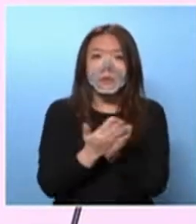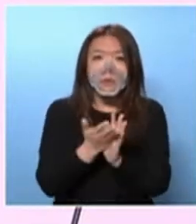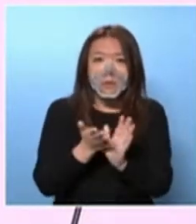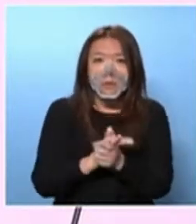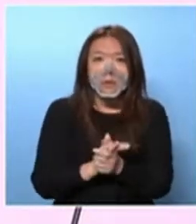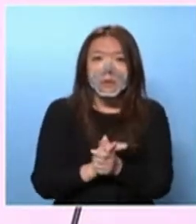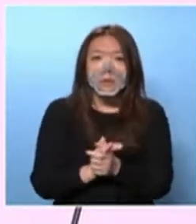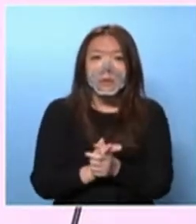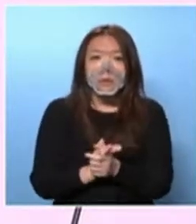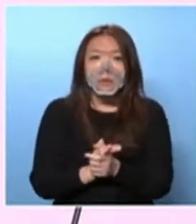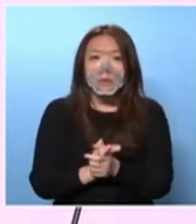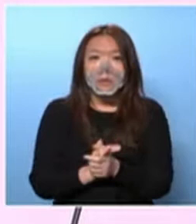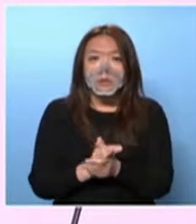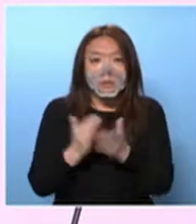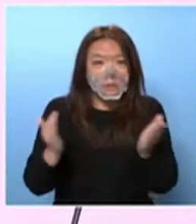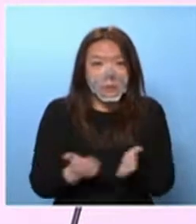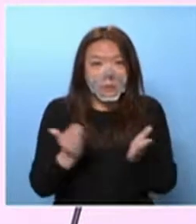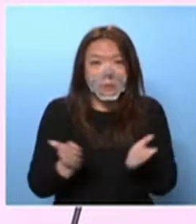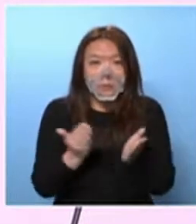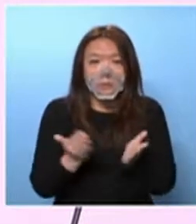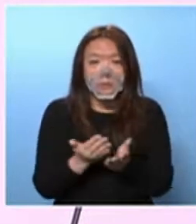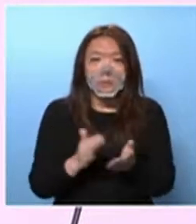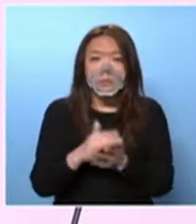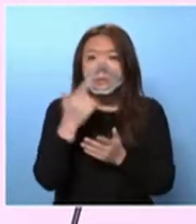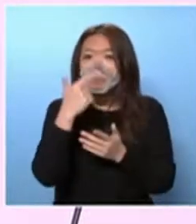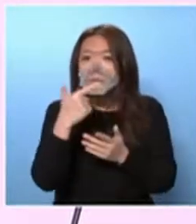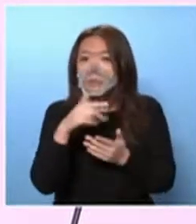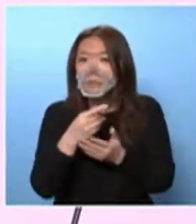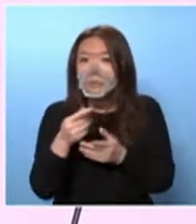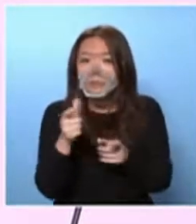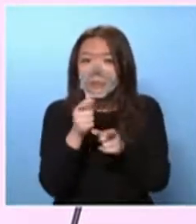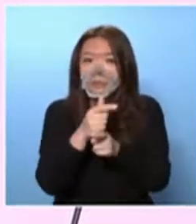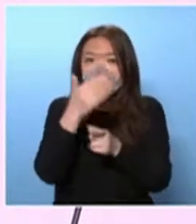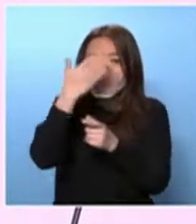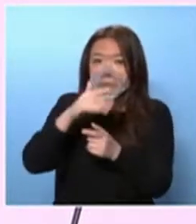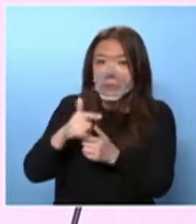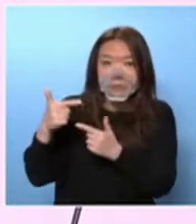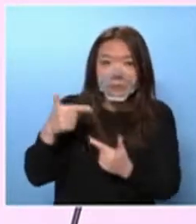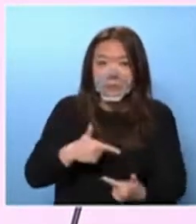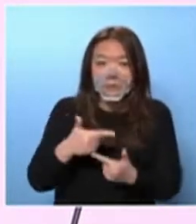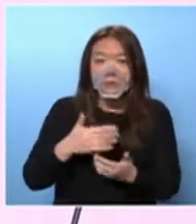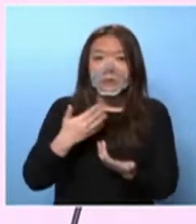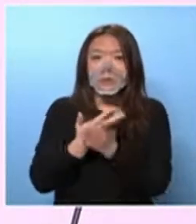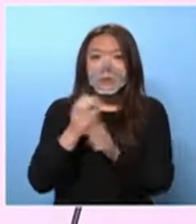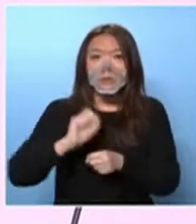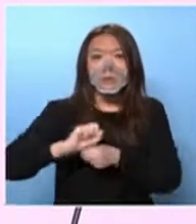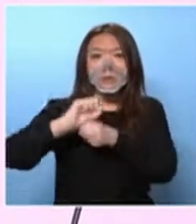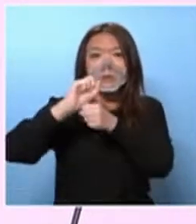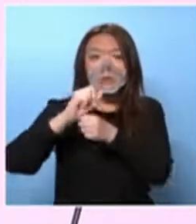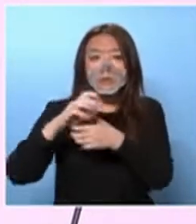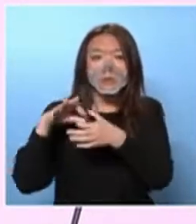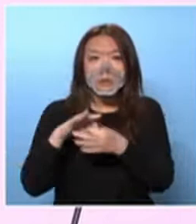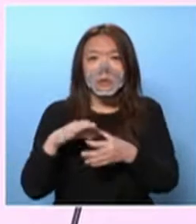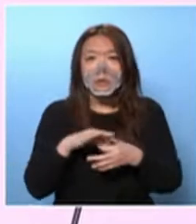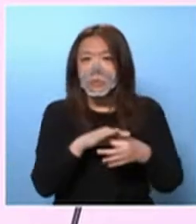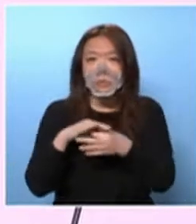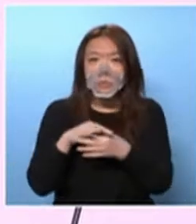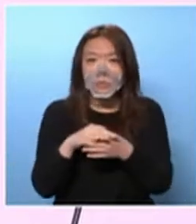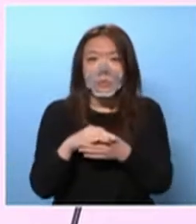and professional services talent was created in Hong Kong. Our market size continues to grow with new services and products rolling out one after